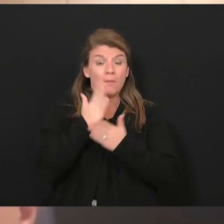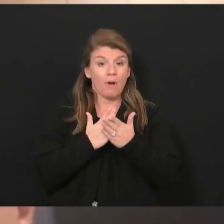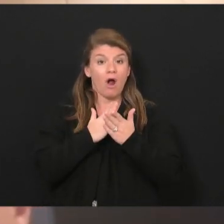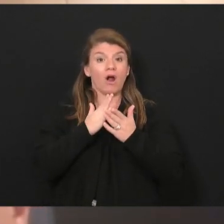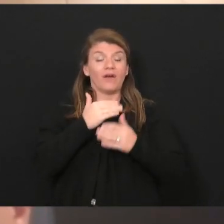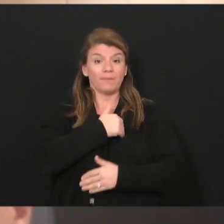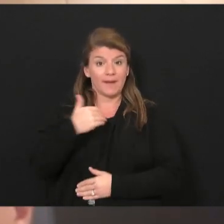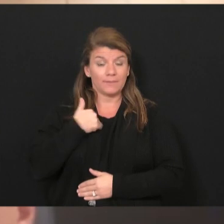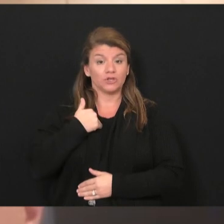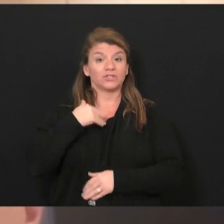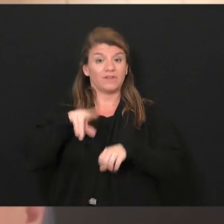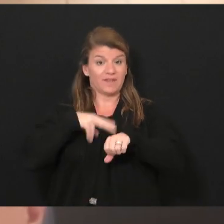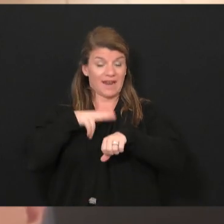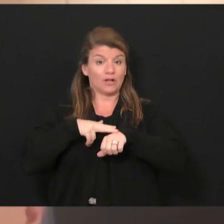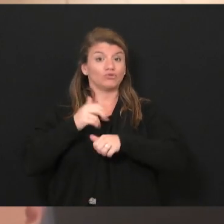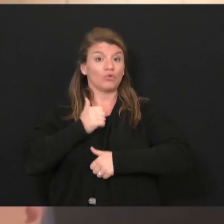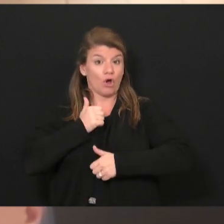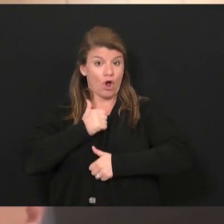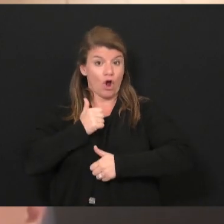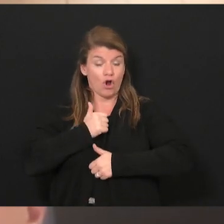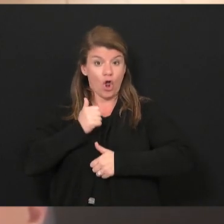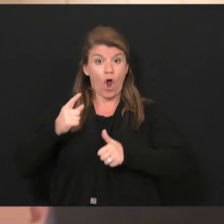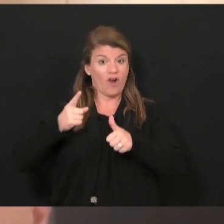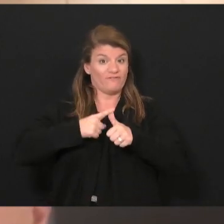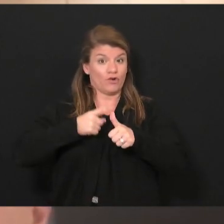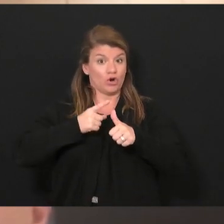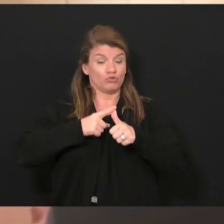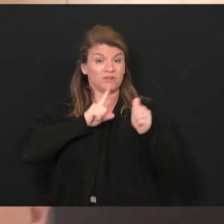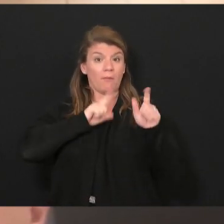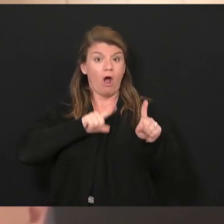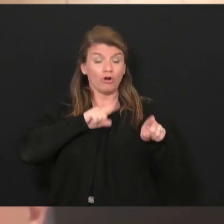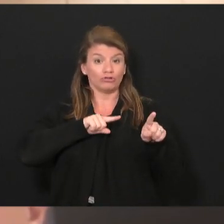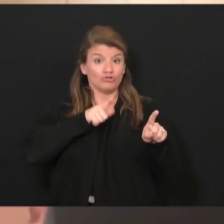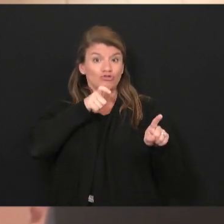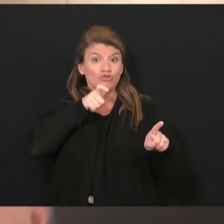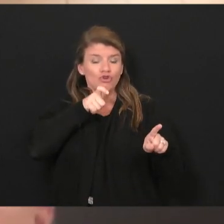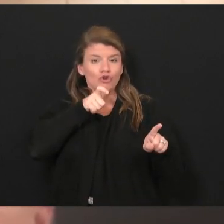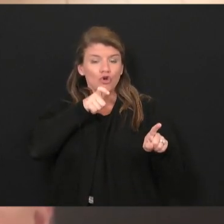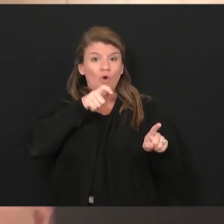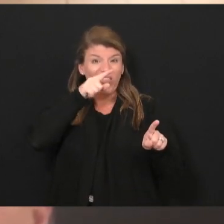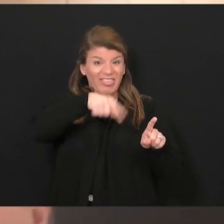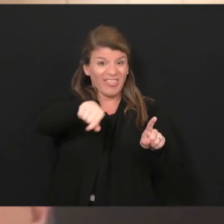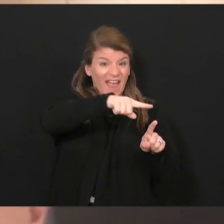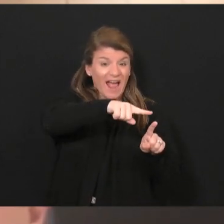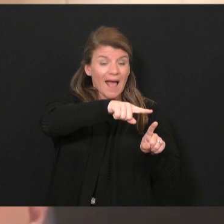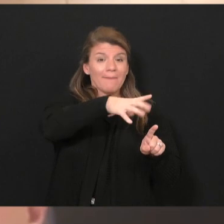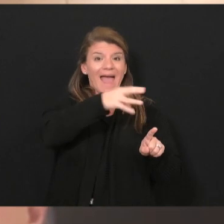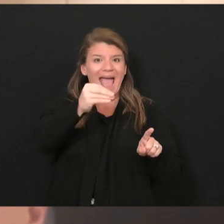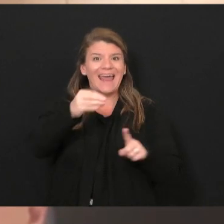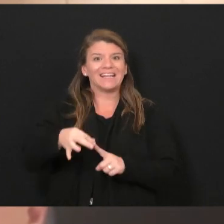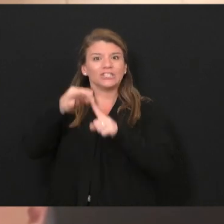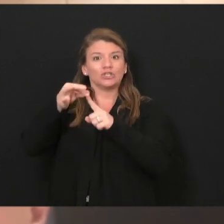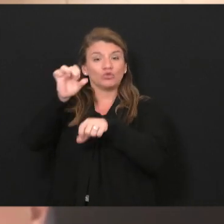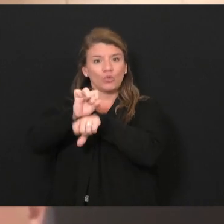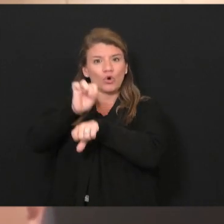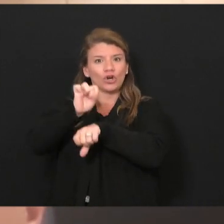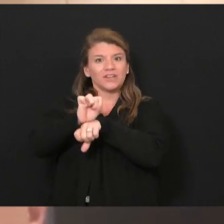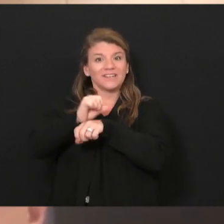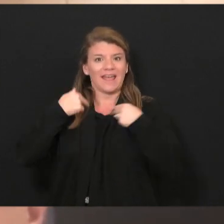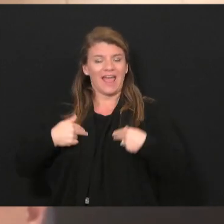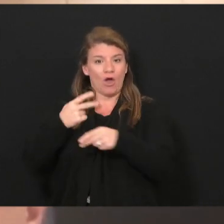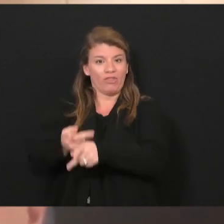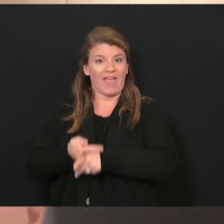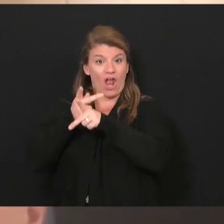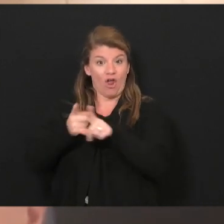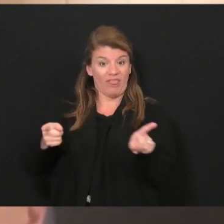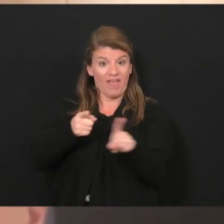Guard. As Dr. Marsh said, our first responders, our healthcare workers, those essential workers out in the field today, we ask you